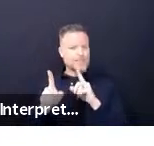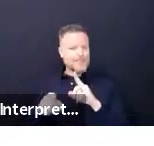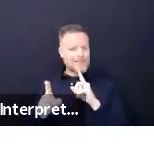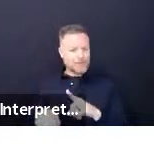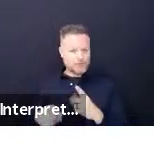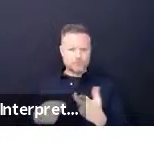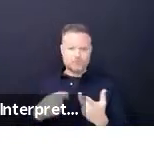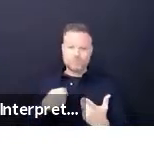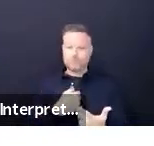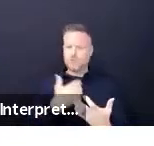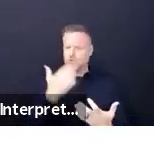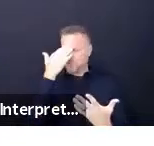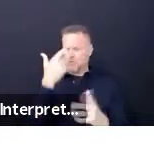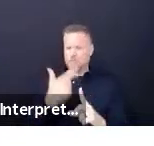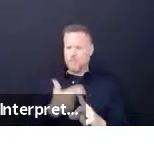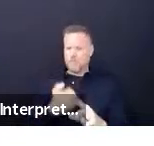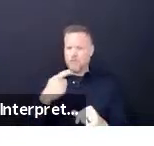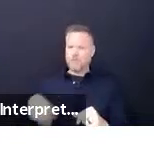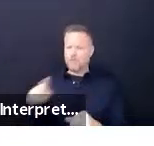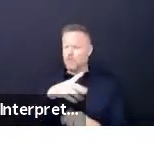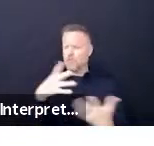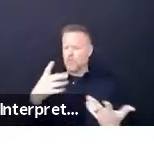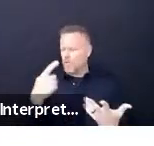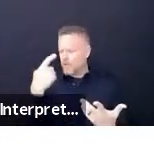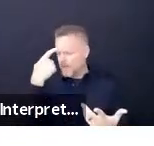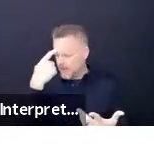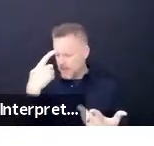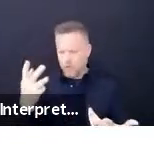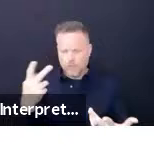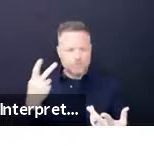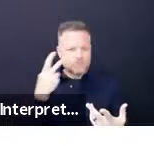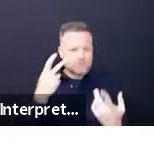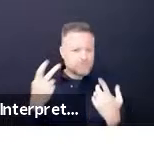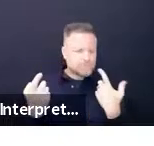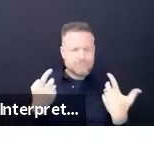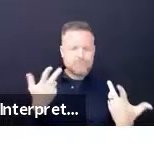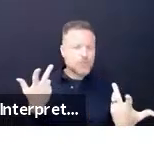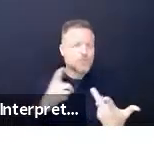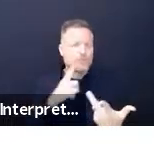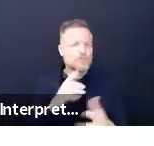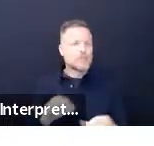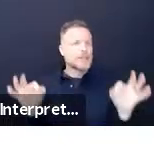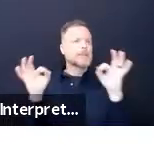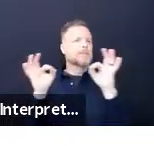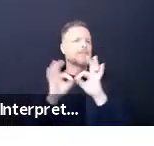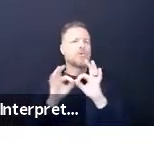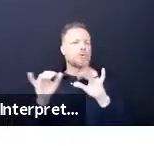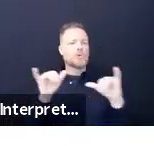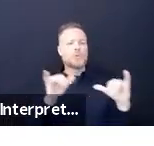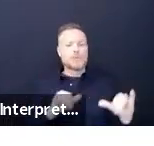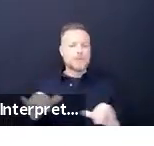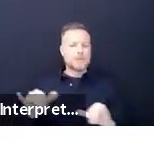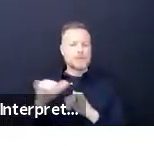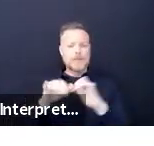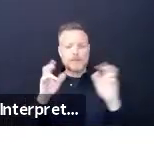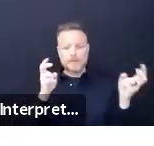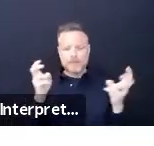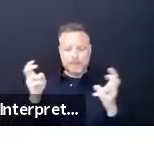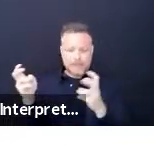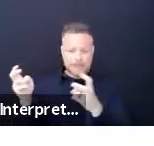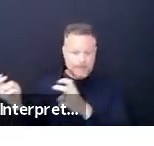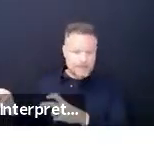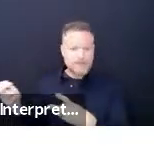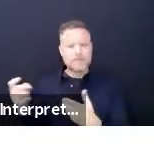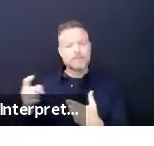love to hear from you. What do you believe or see as some of the critical common themes and concerns?